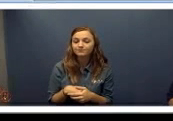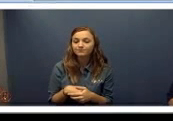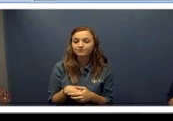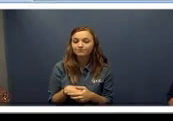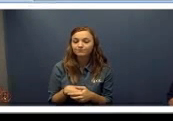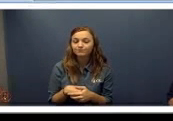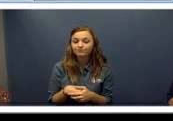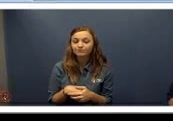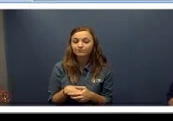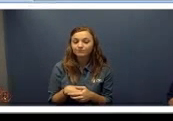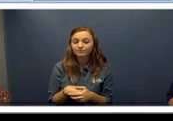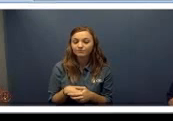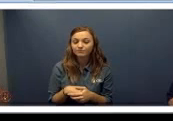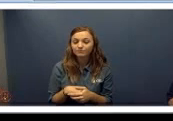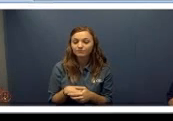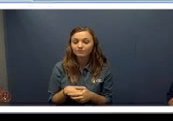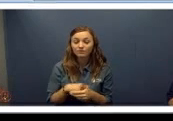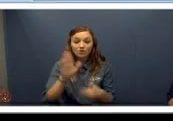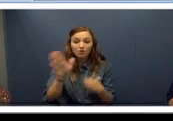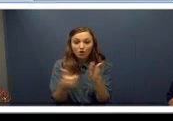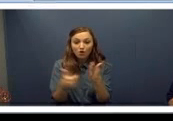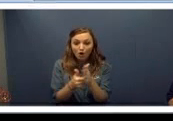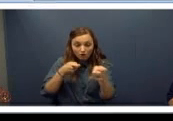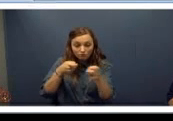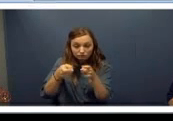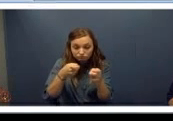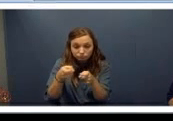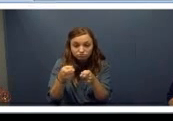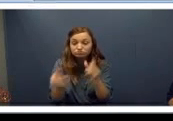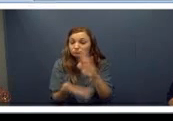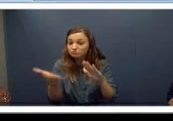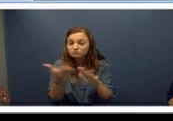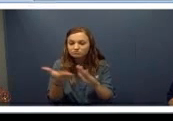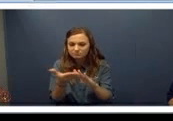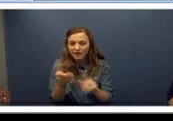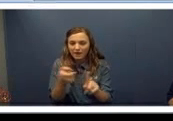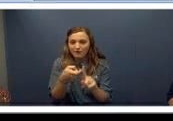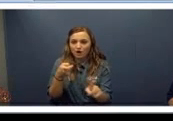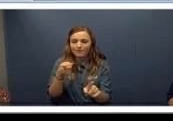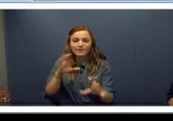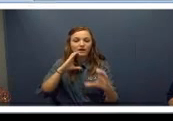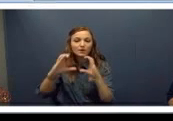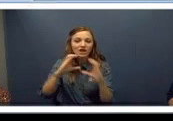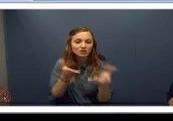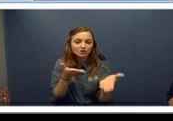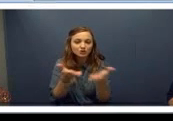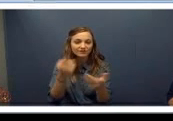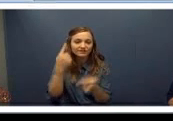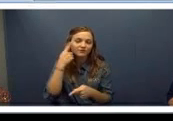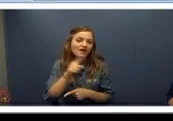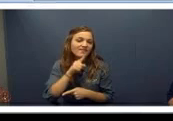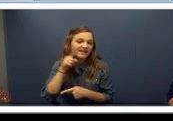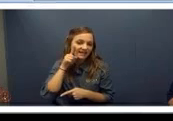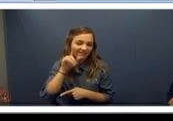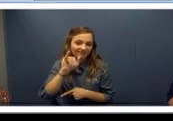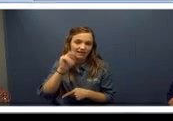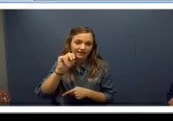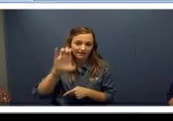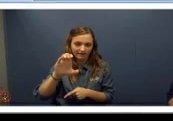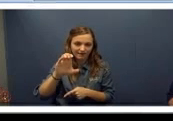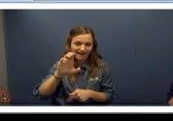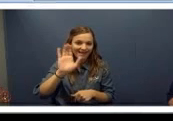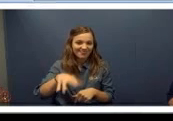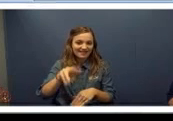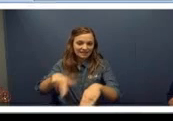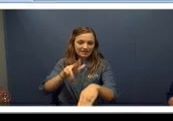being handled by and implemented by and conducted by Communication Service for the Deaf, Inc.,